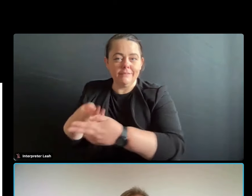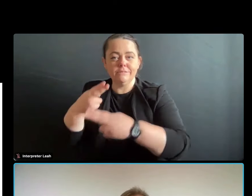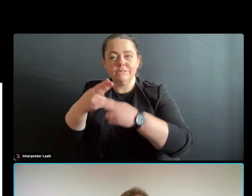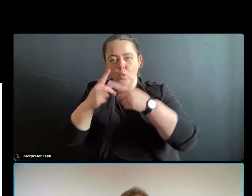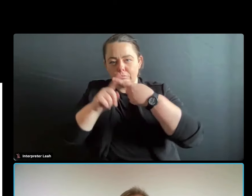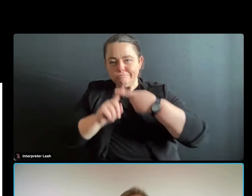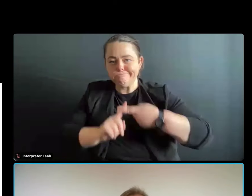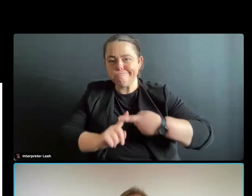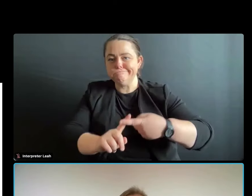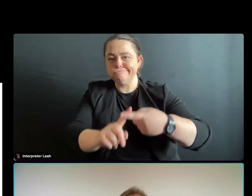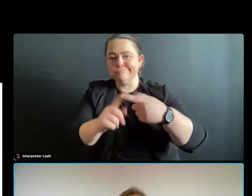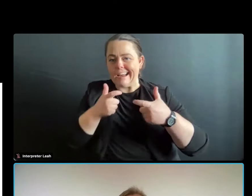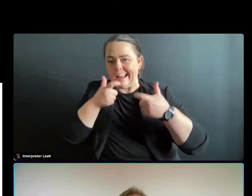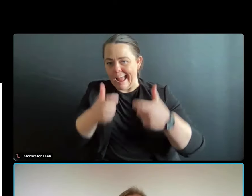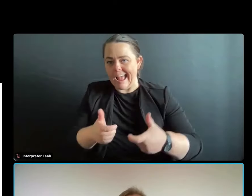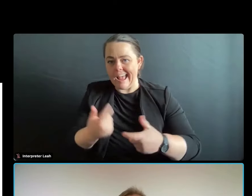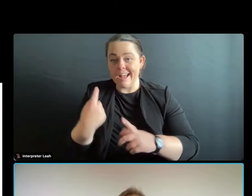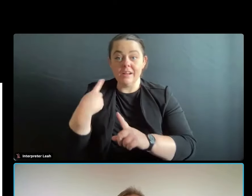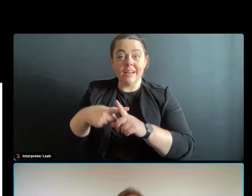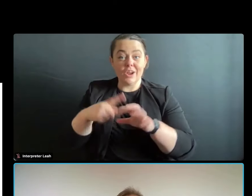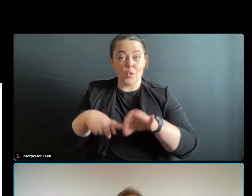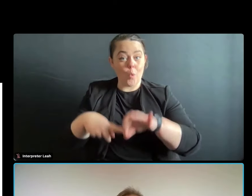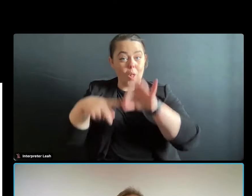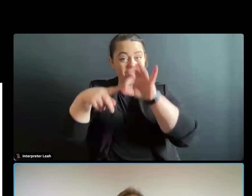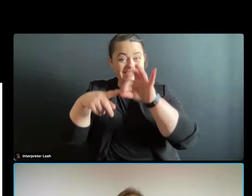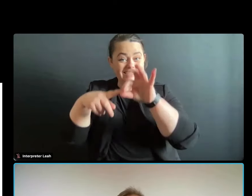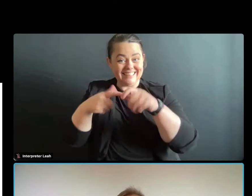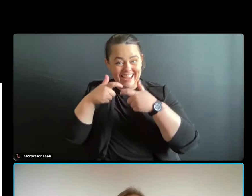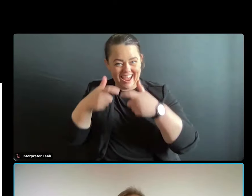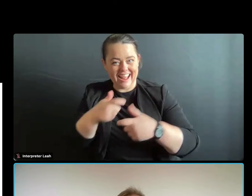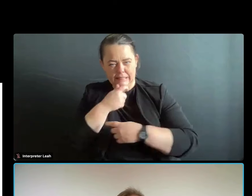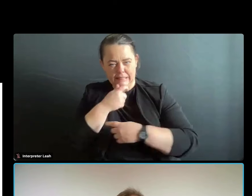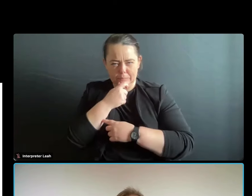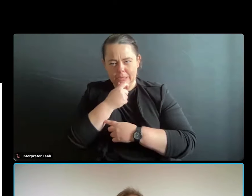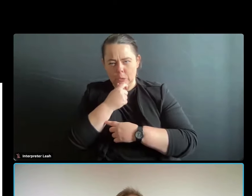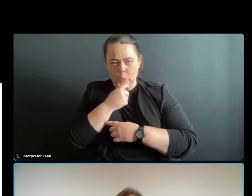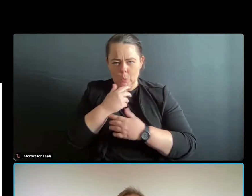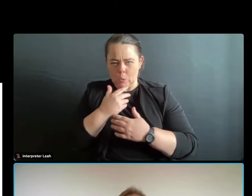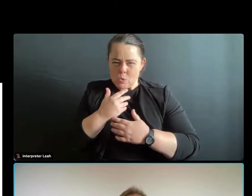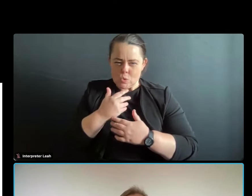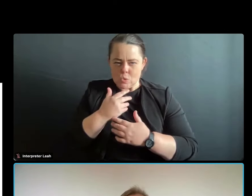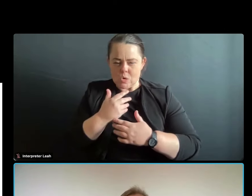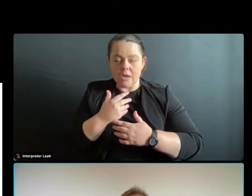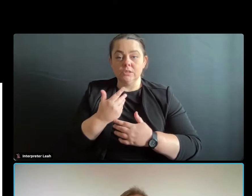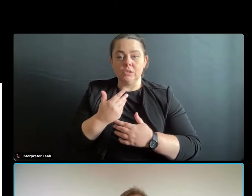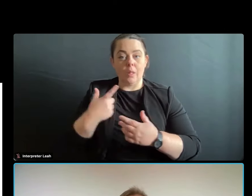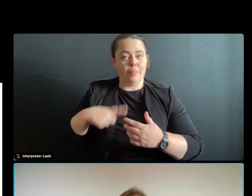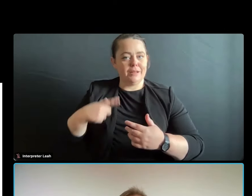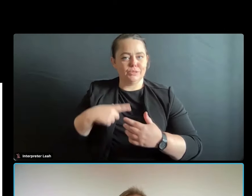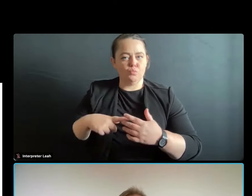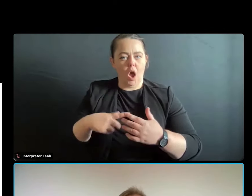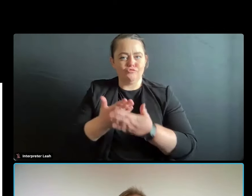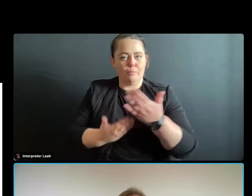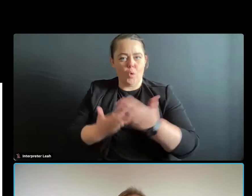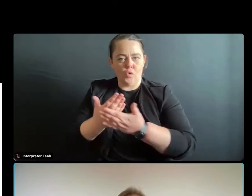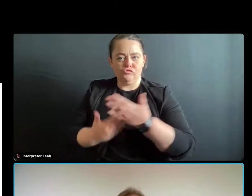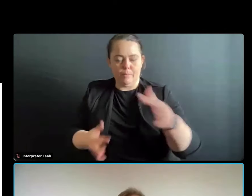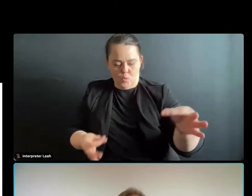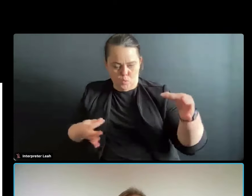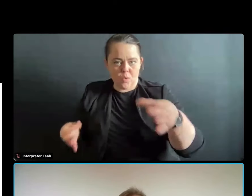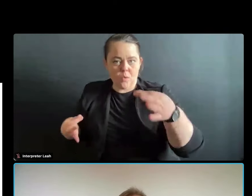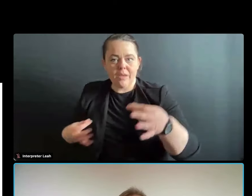quality of care. So for us, the quarterly reporting is quite important